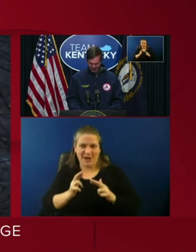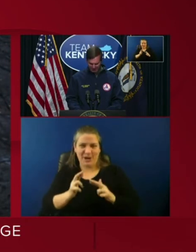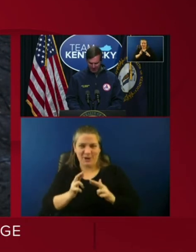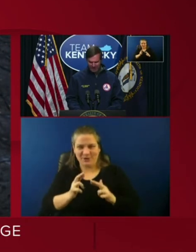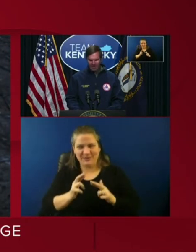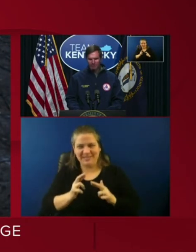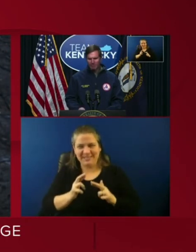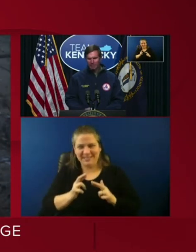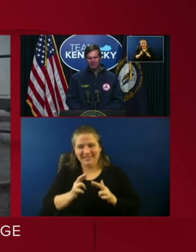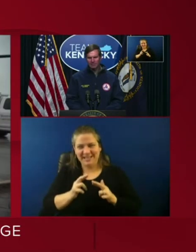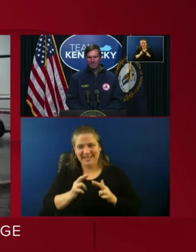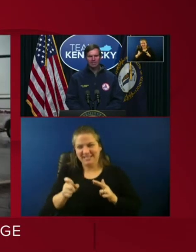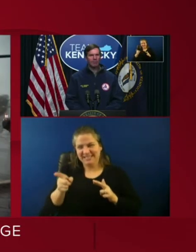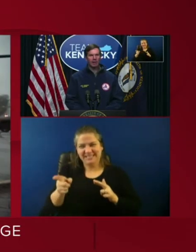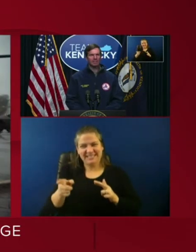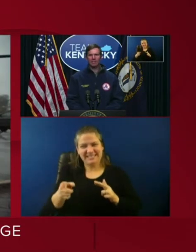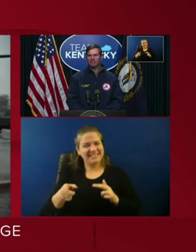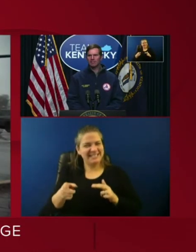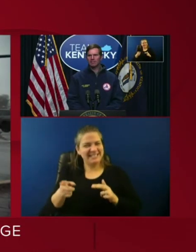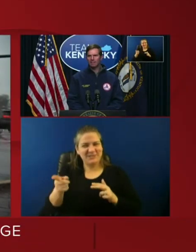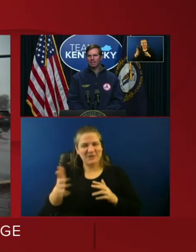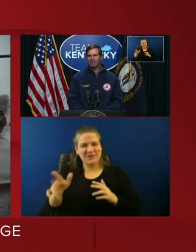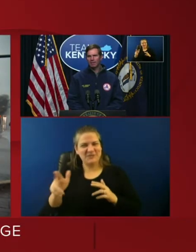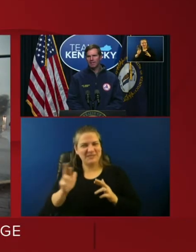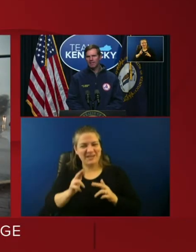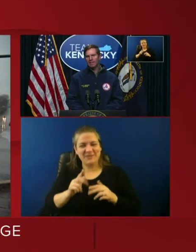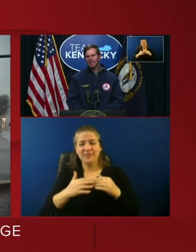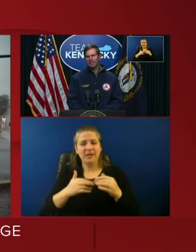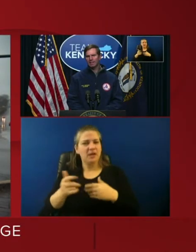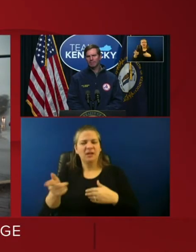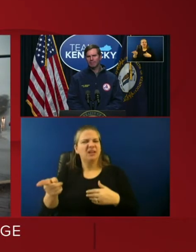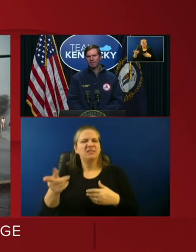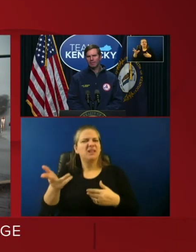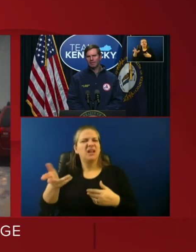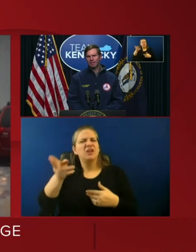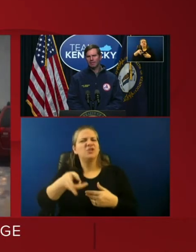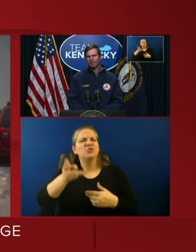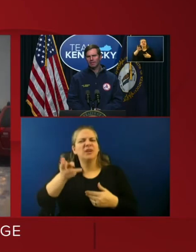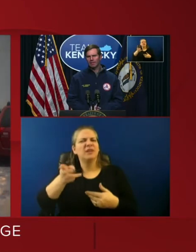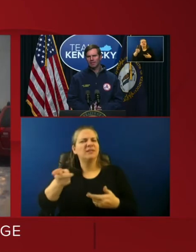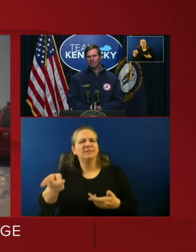goes. But it's unprecedented. And then the